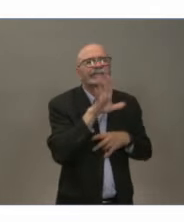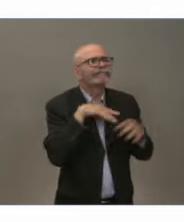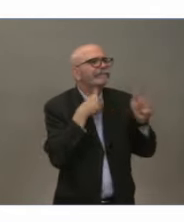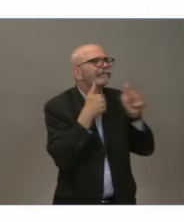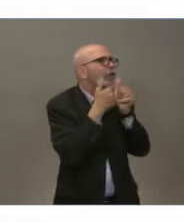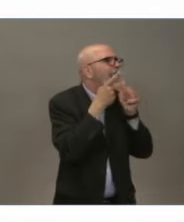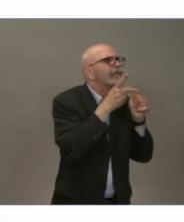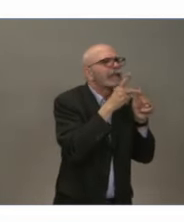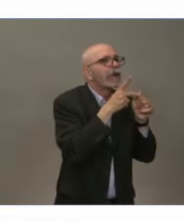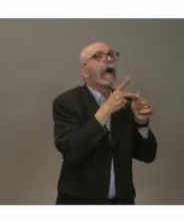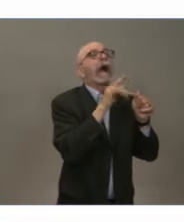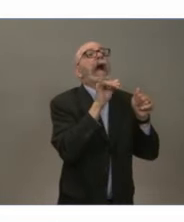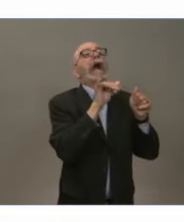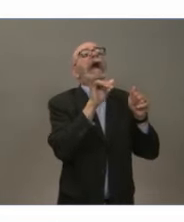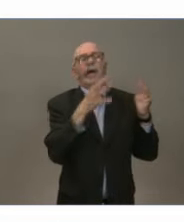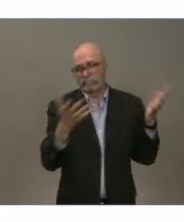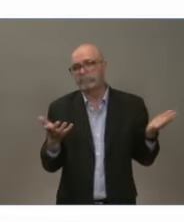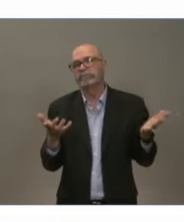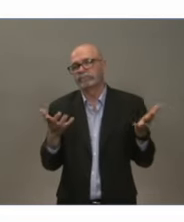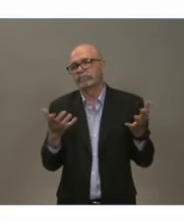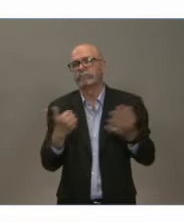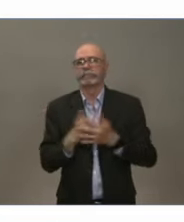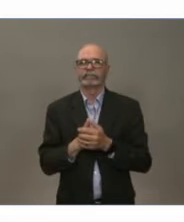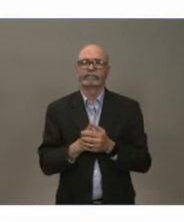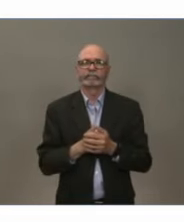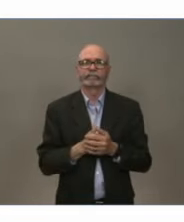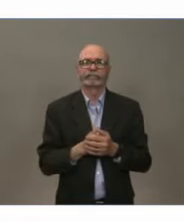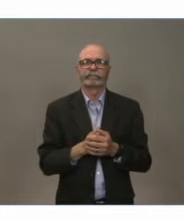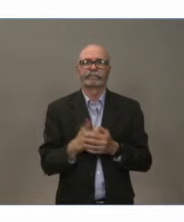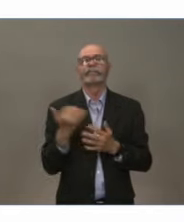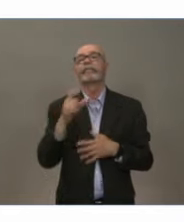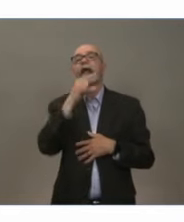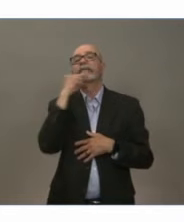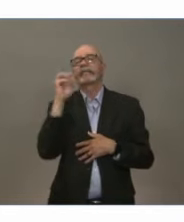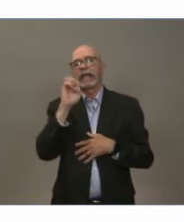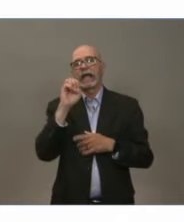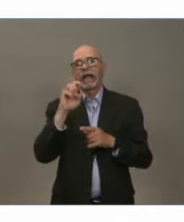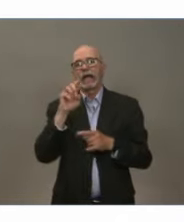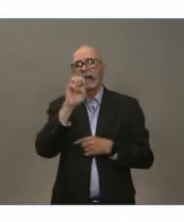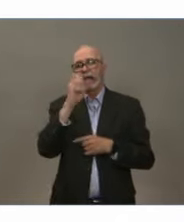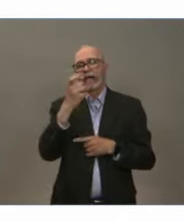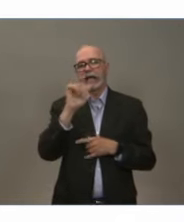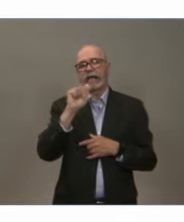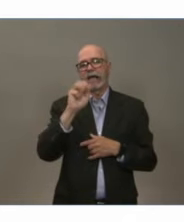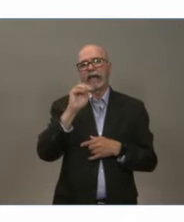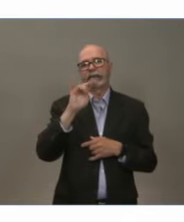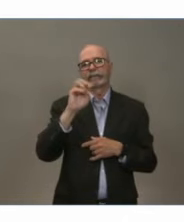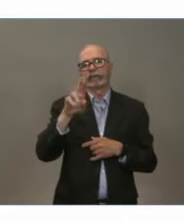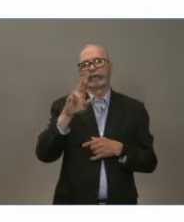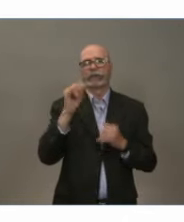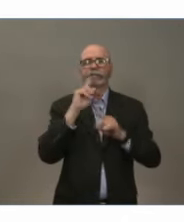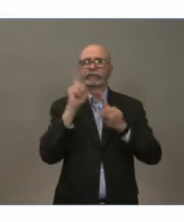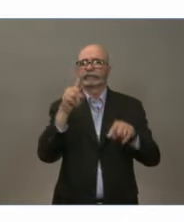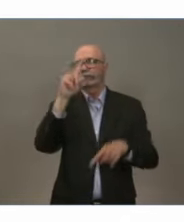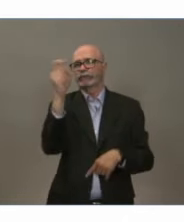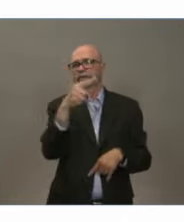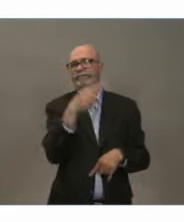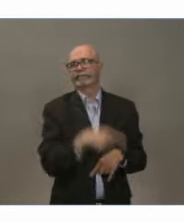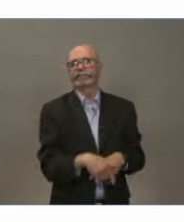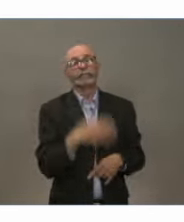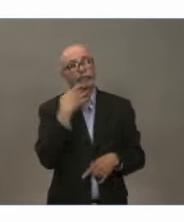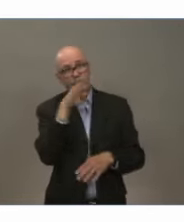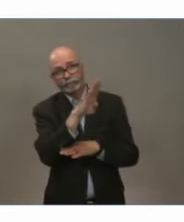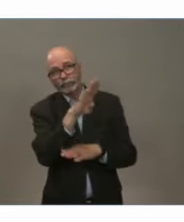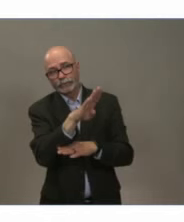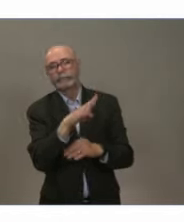the Halifax Examiner. Go ahead, Jennifer. Hello. Good afternoon. Dr. Strang, I'm wondering if